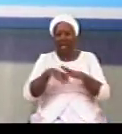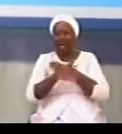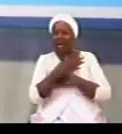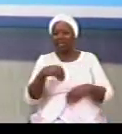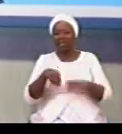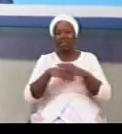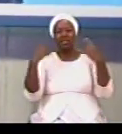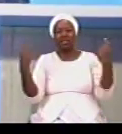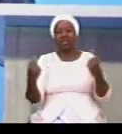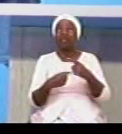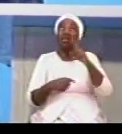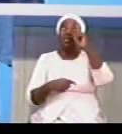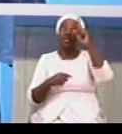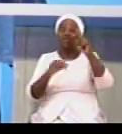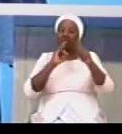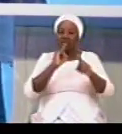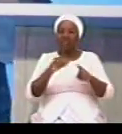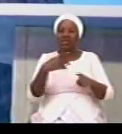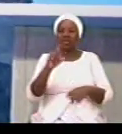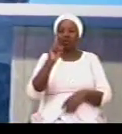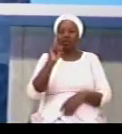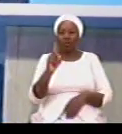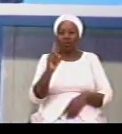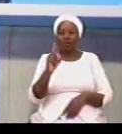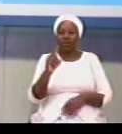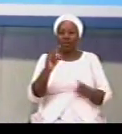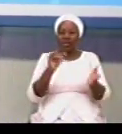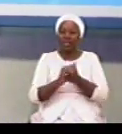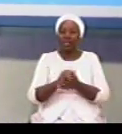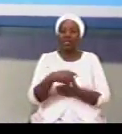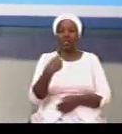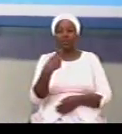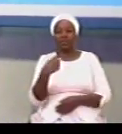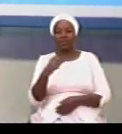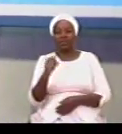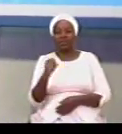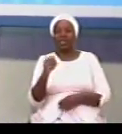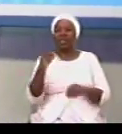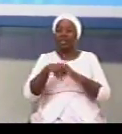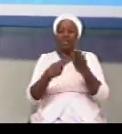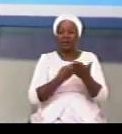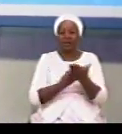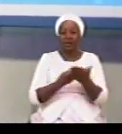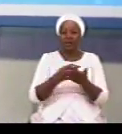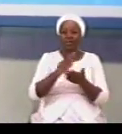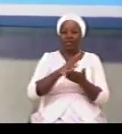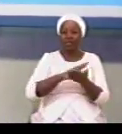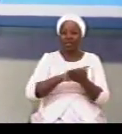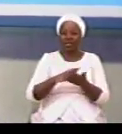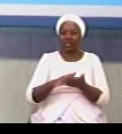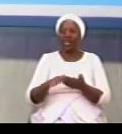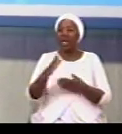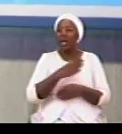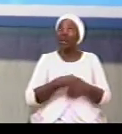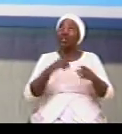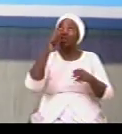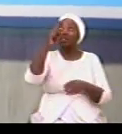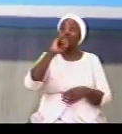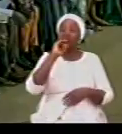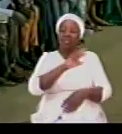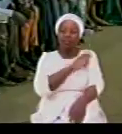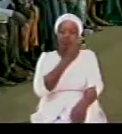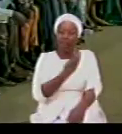that speaks in righteousness, and he is mighty to save. As bowed and eyes